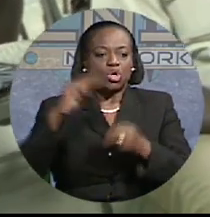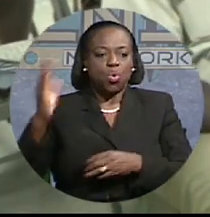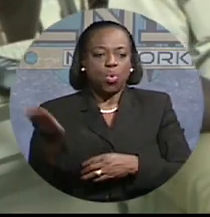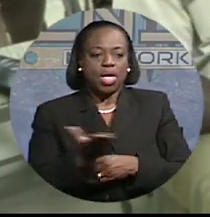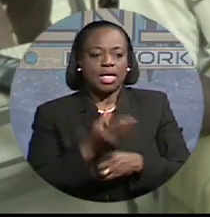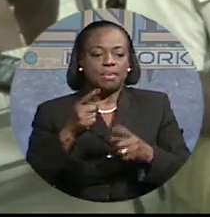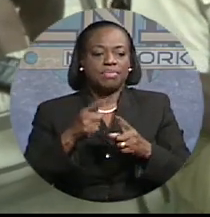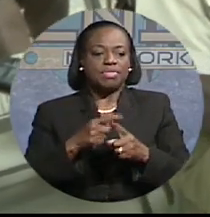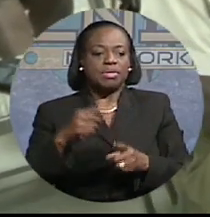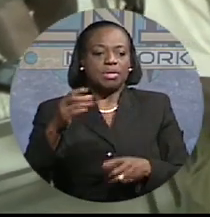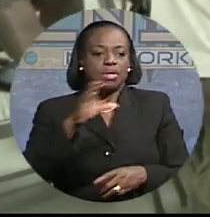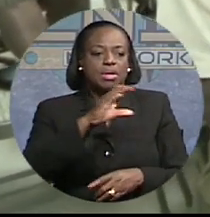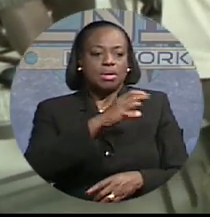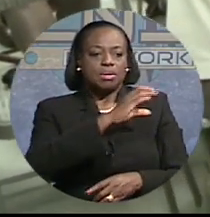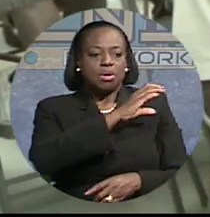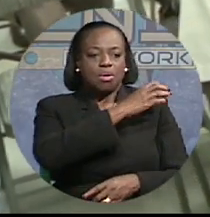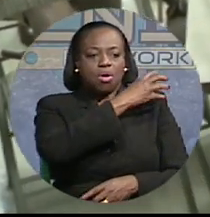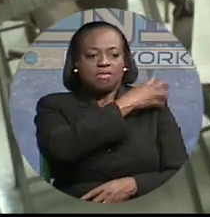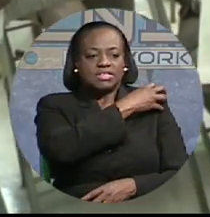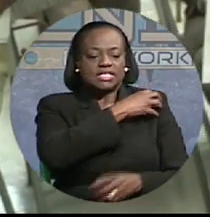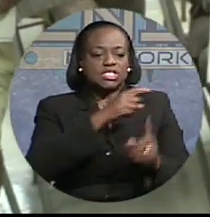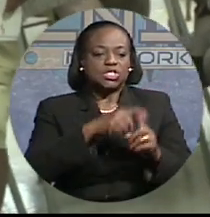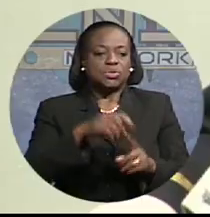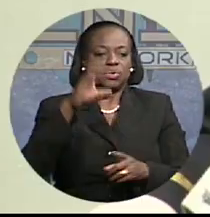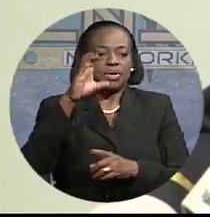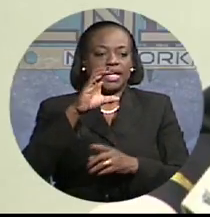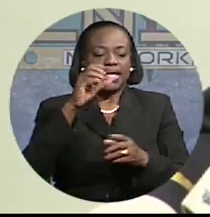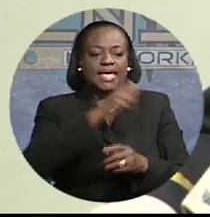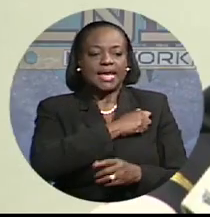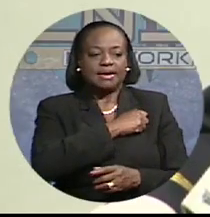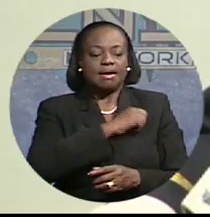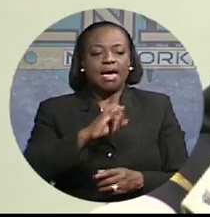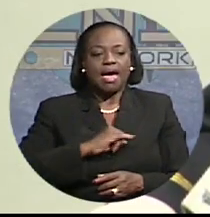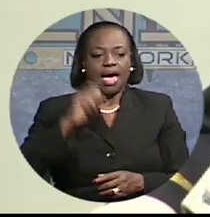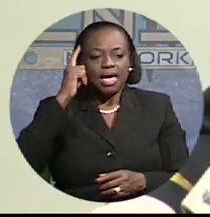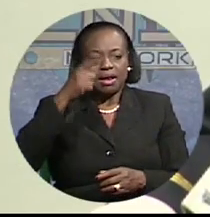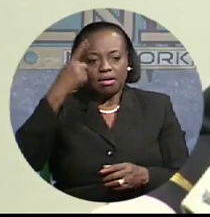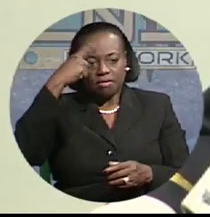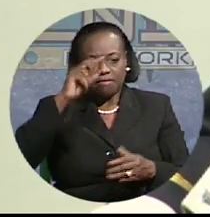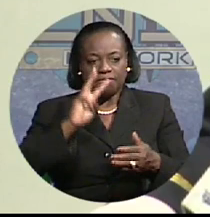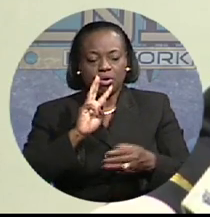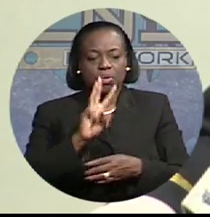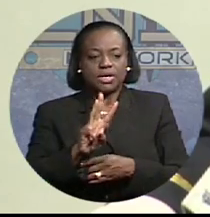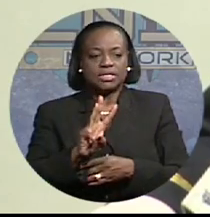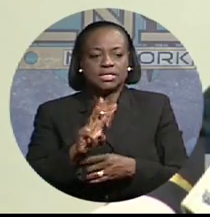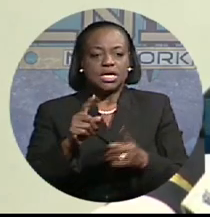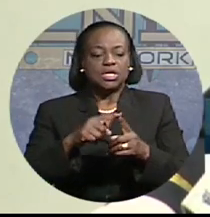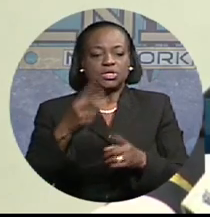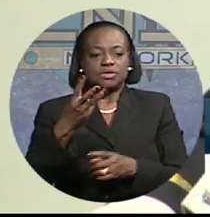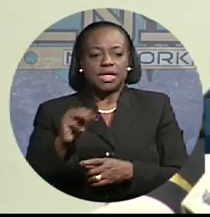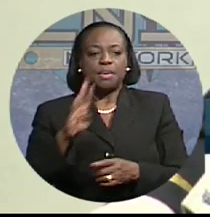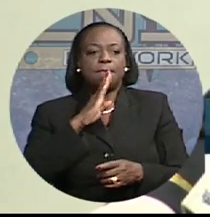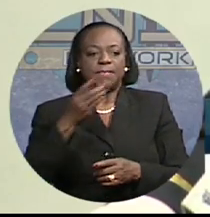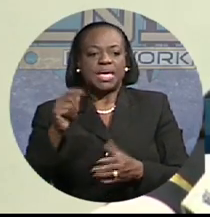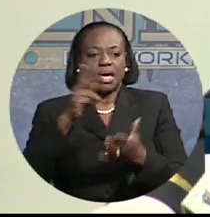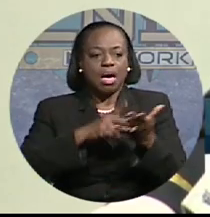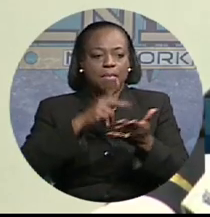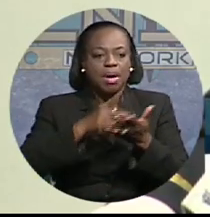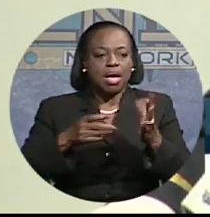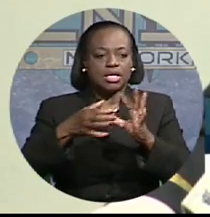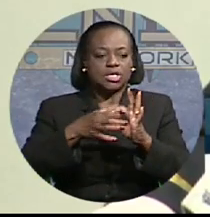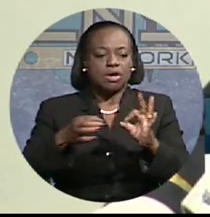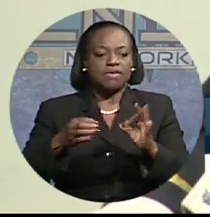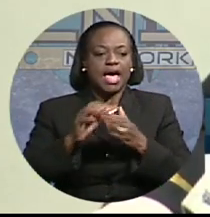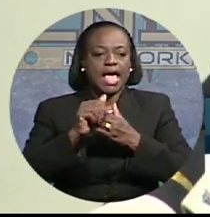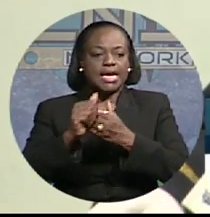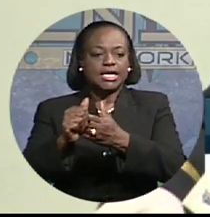Canada for what will be an extensive corrections training program. I look forward to them coming being part of our executive and